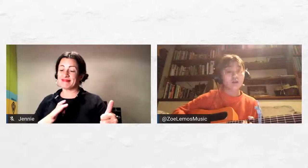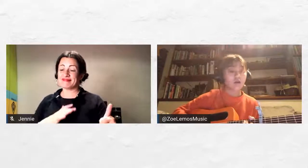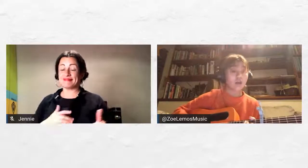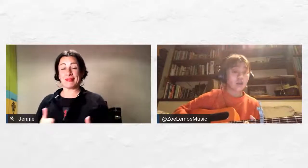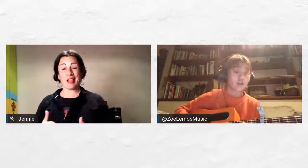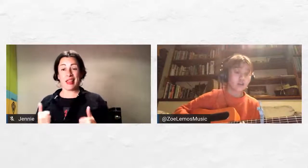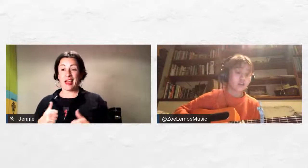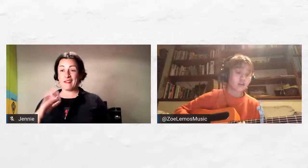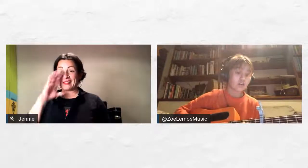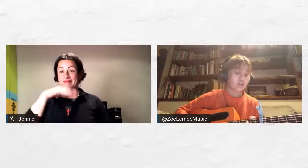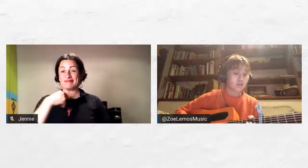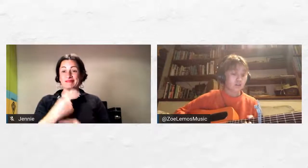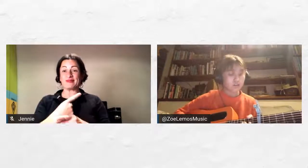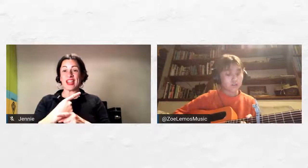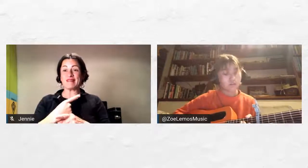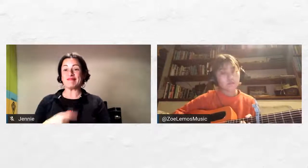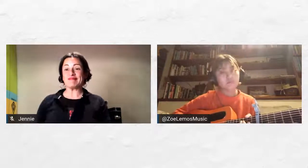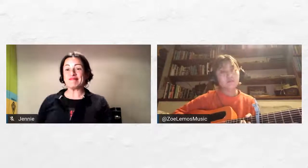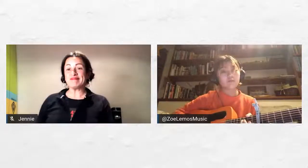that way.